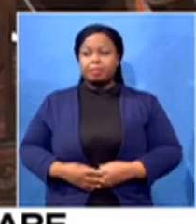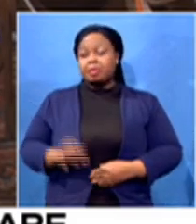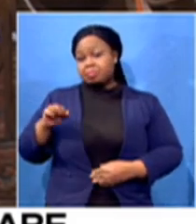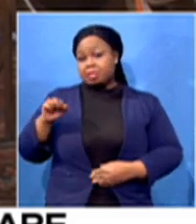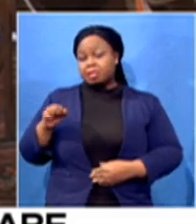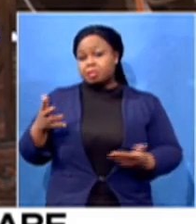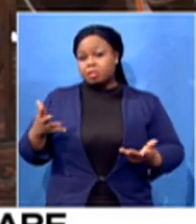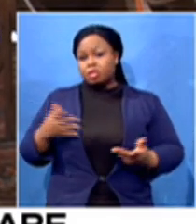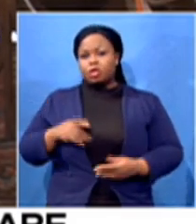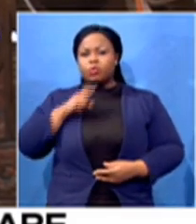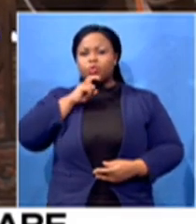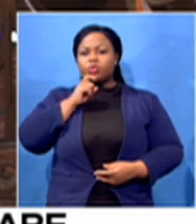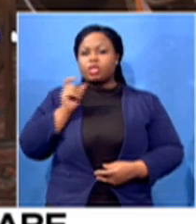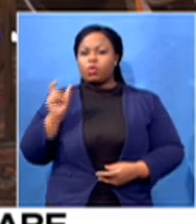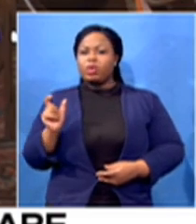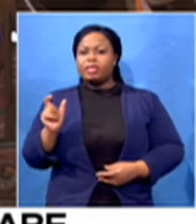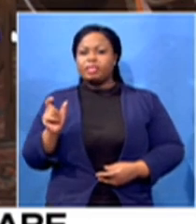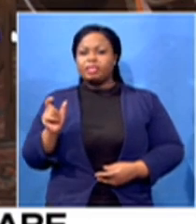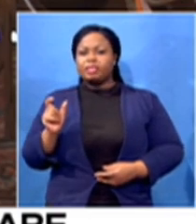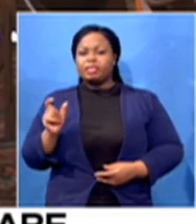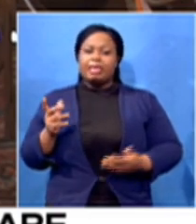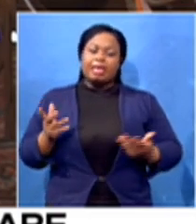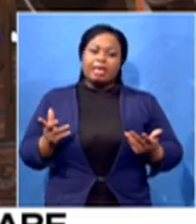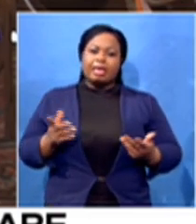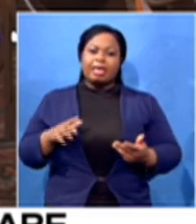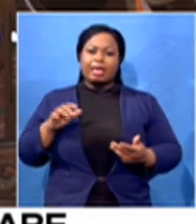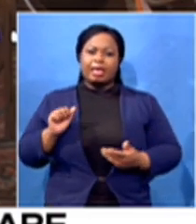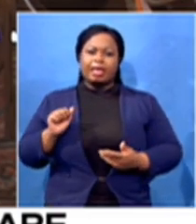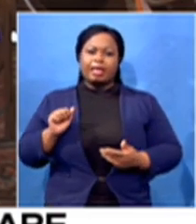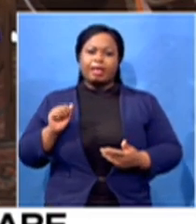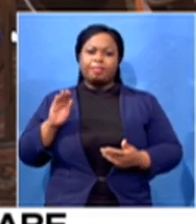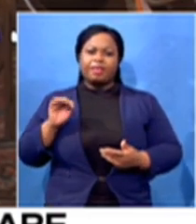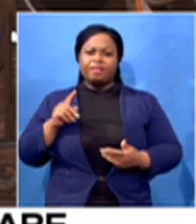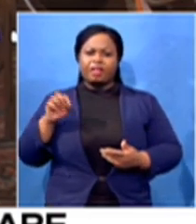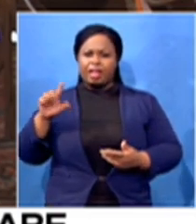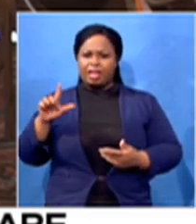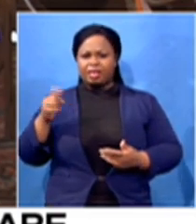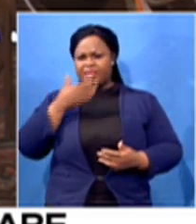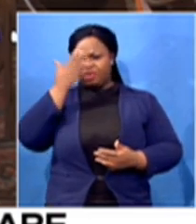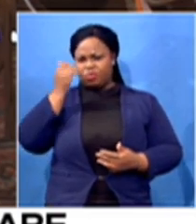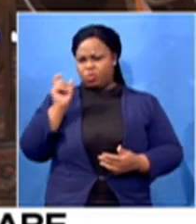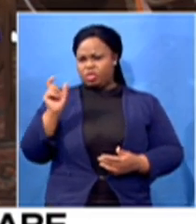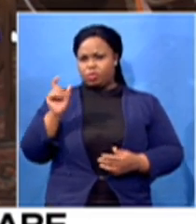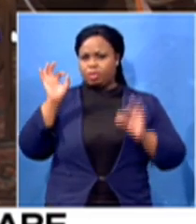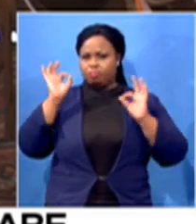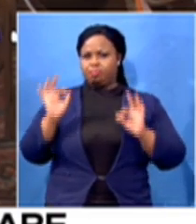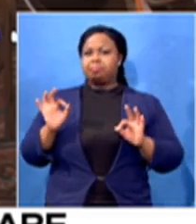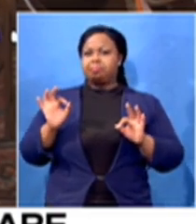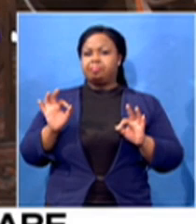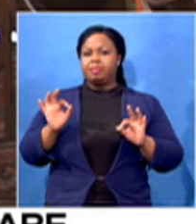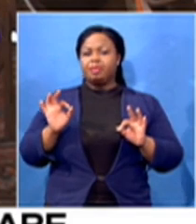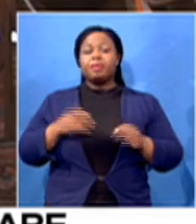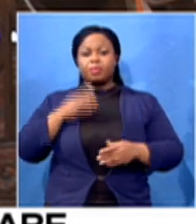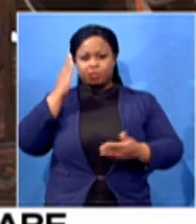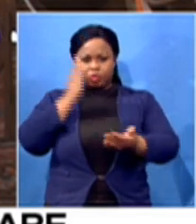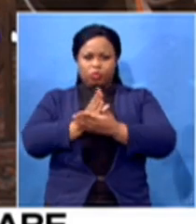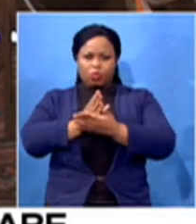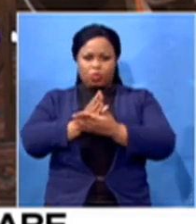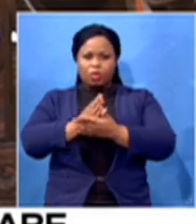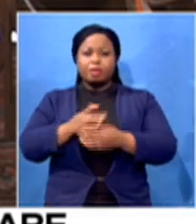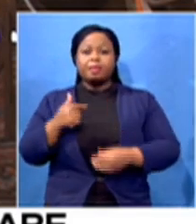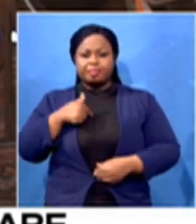use the word upheaval. I'm not sure that is the right word. I can assure you that I'm